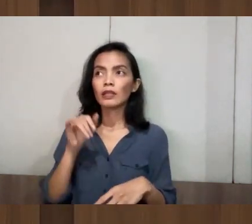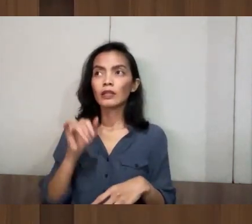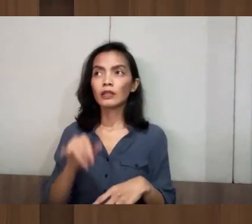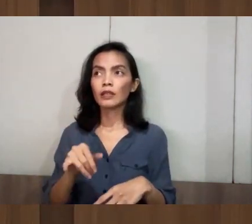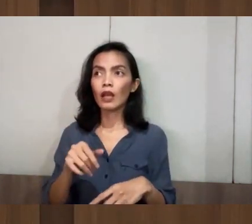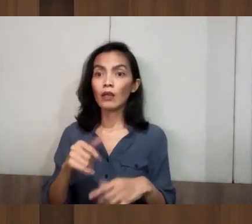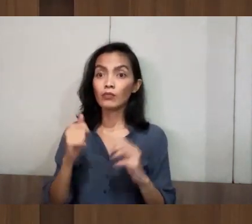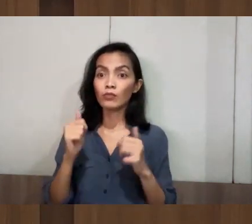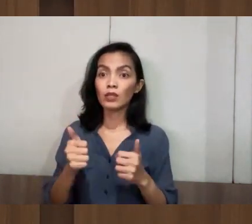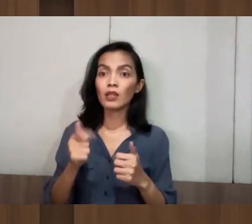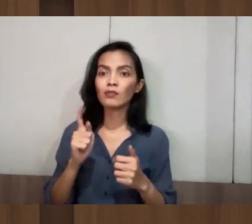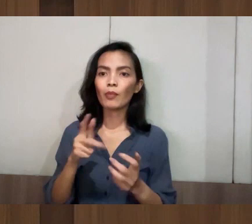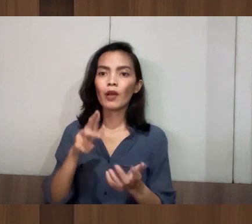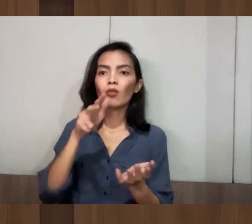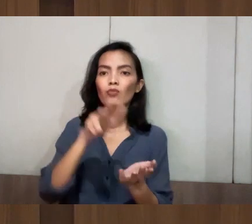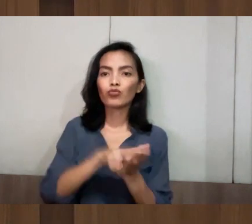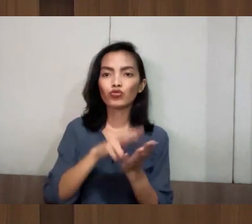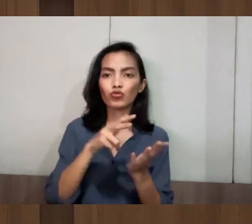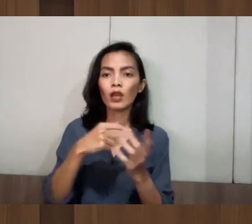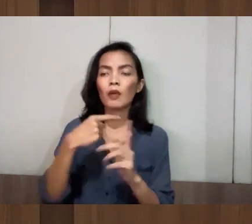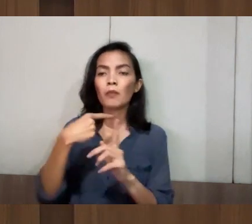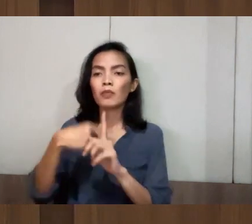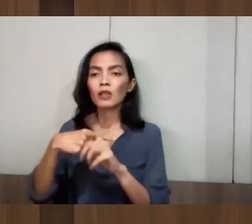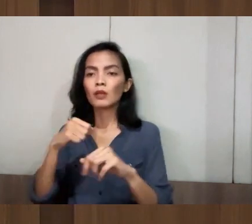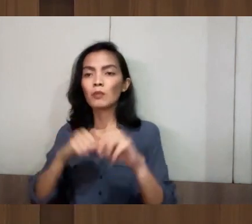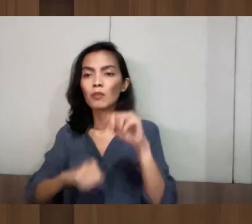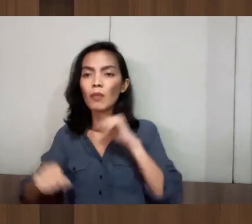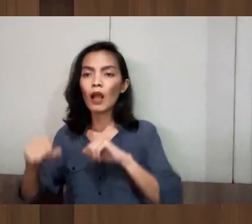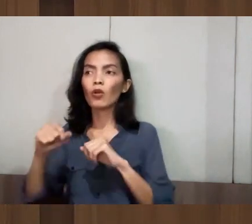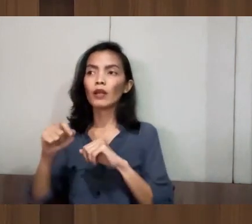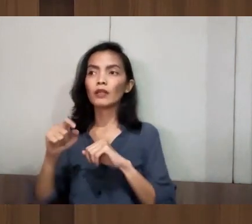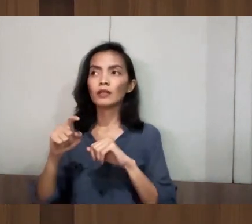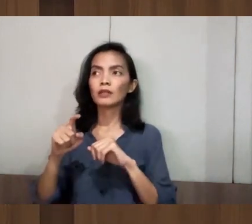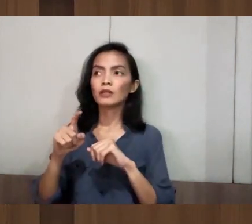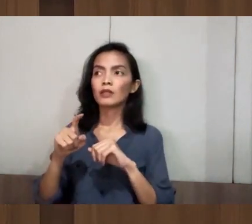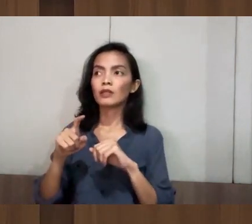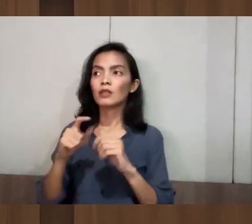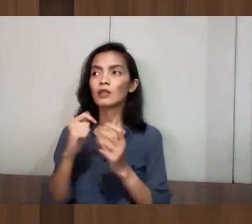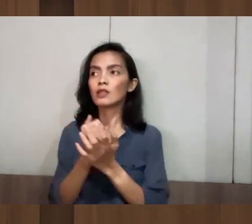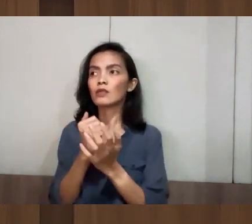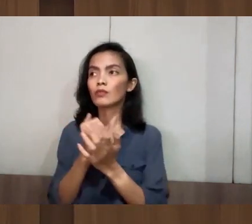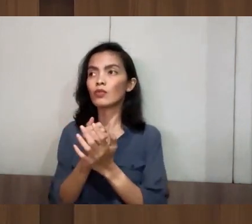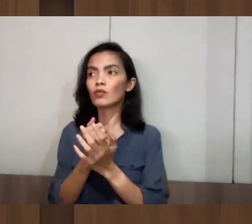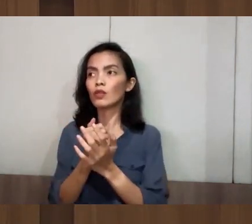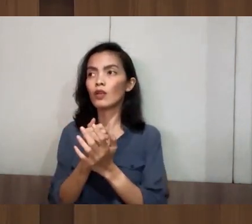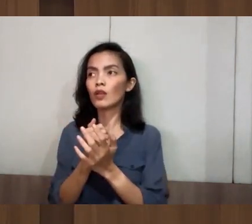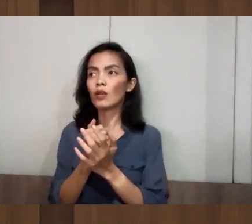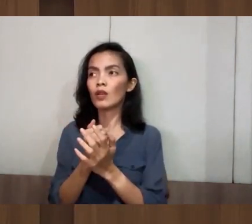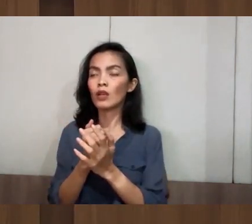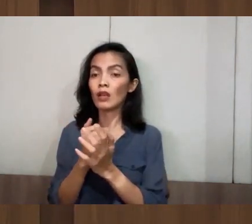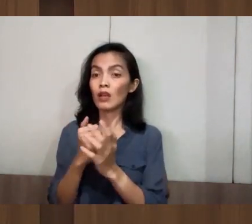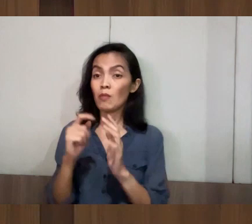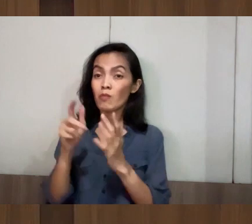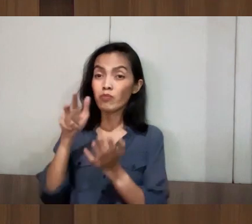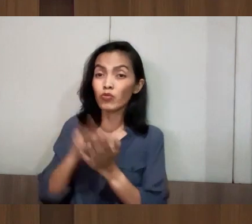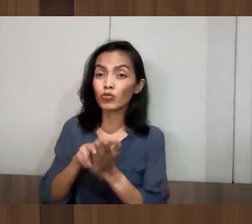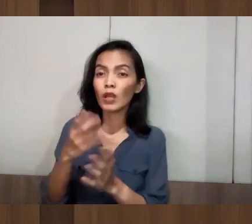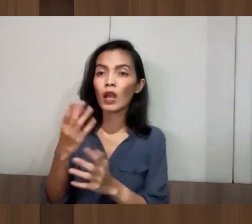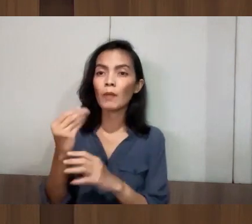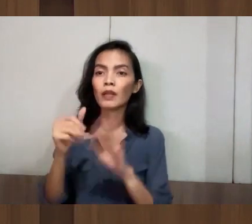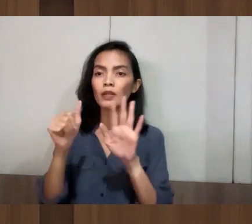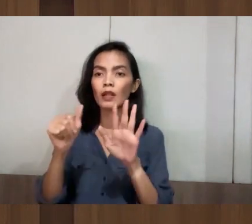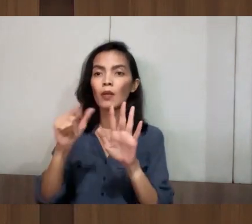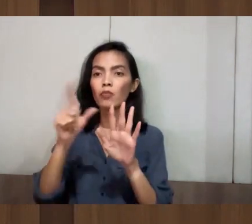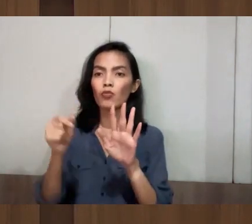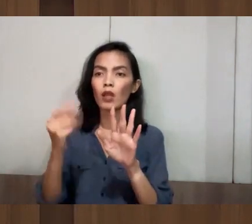right now. And it happened only because I decided and acted on one of many